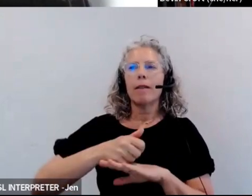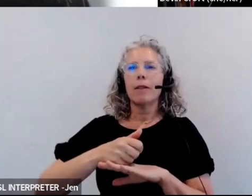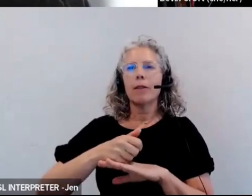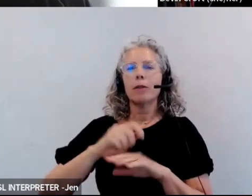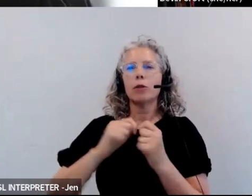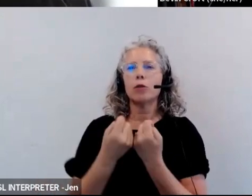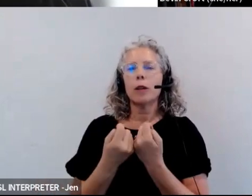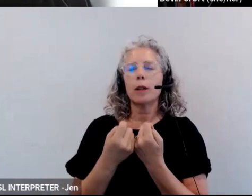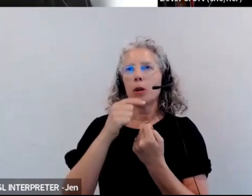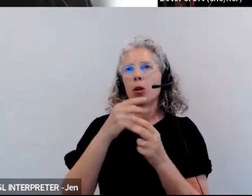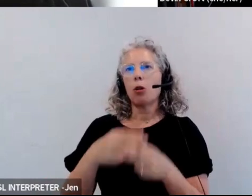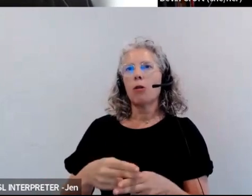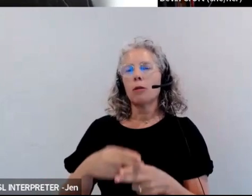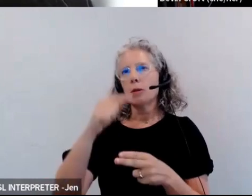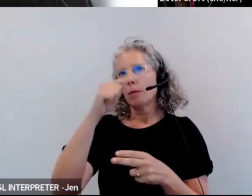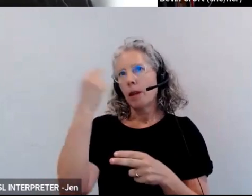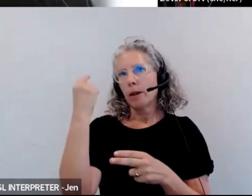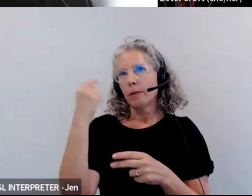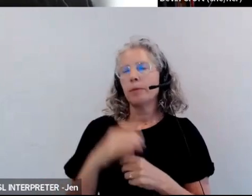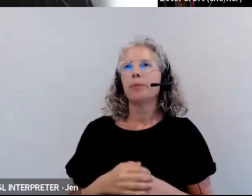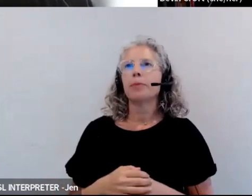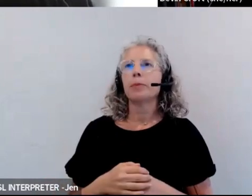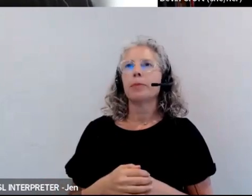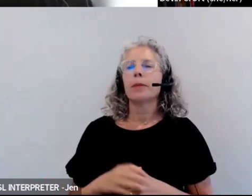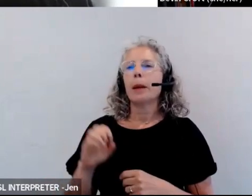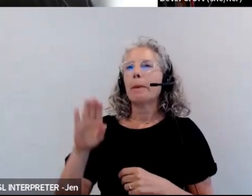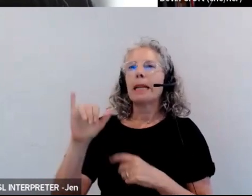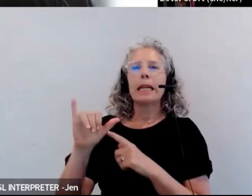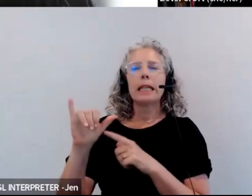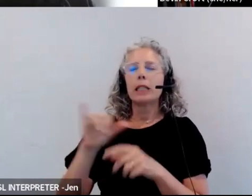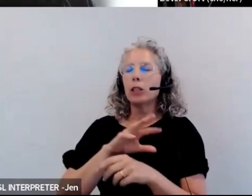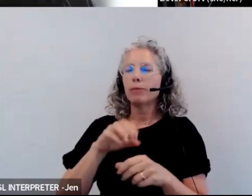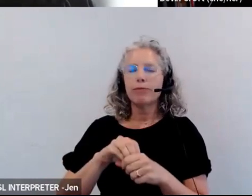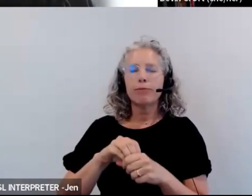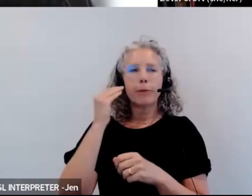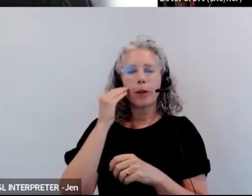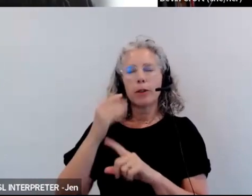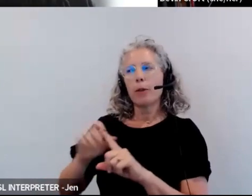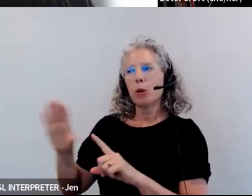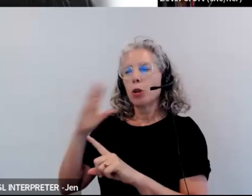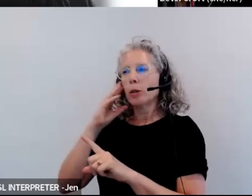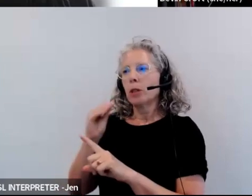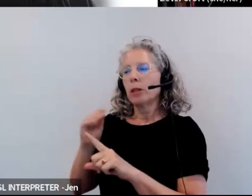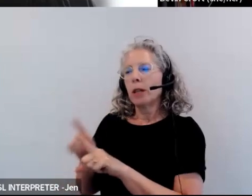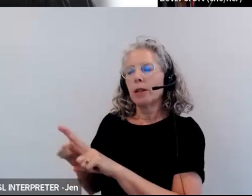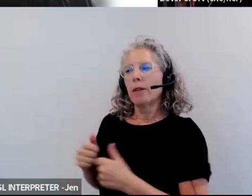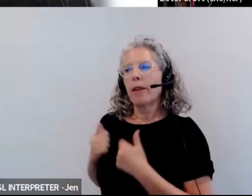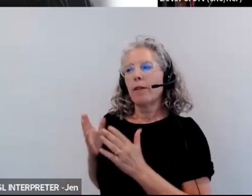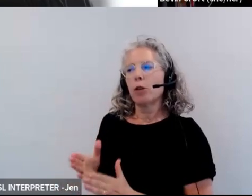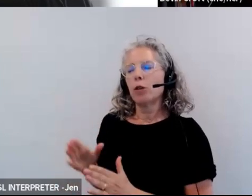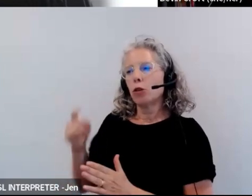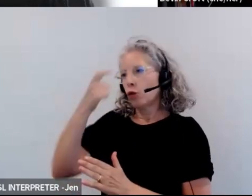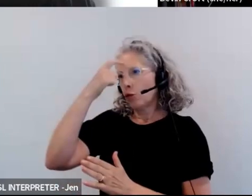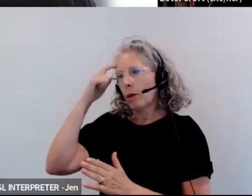tribe called Black. Throughout all she does, Ebony infuses knowledge gained from her own experiences as a survivor of trauma and